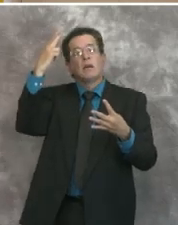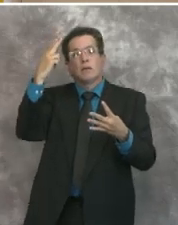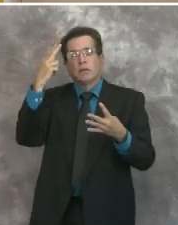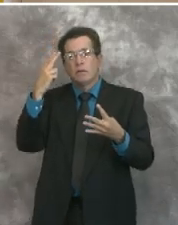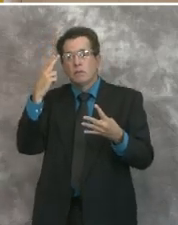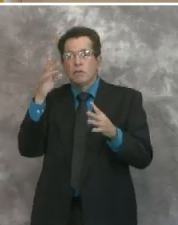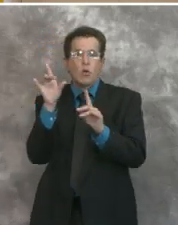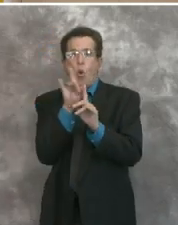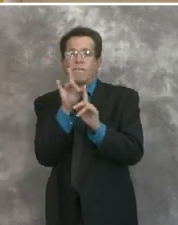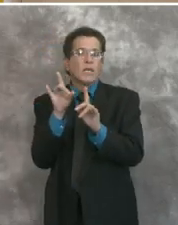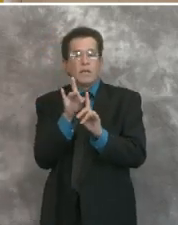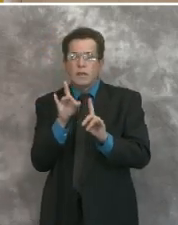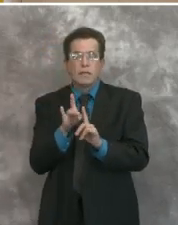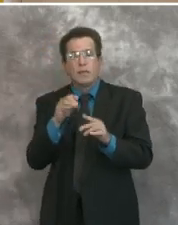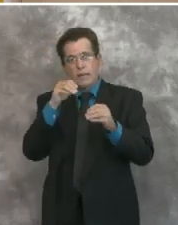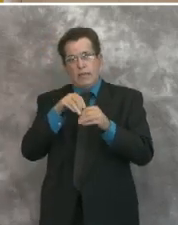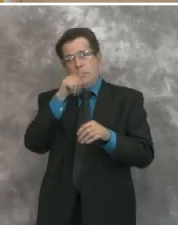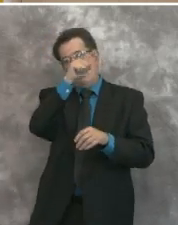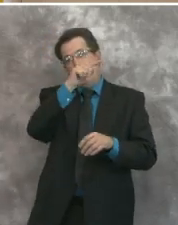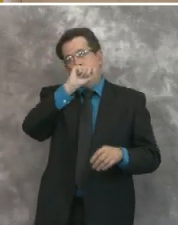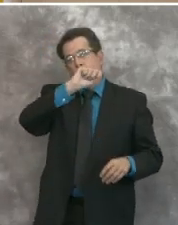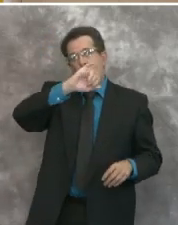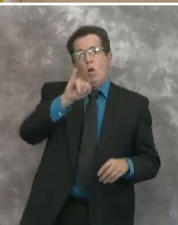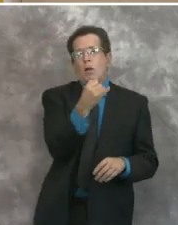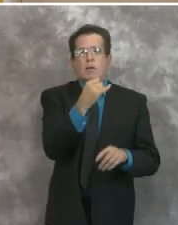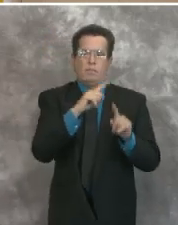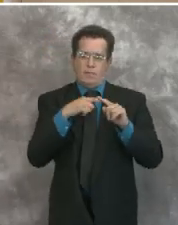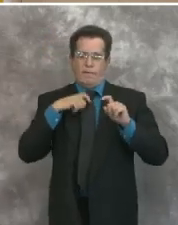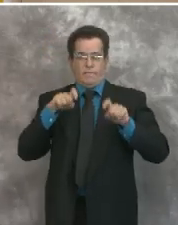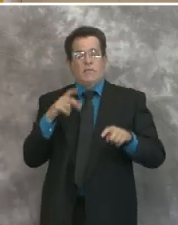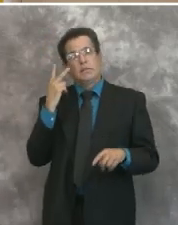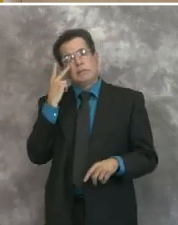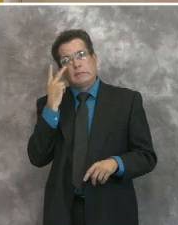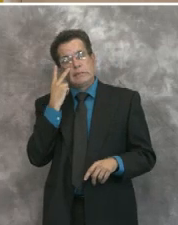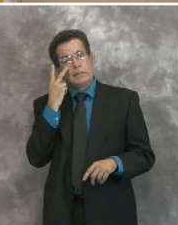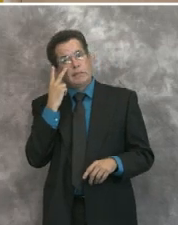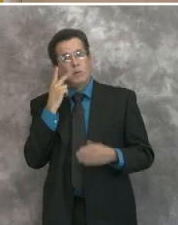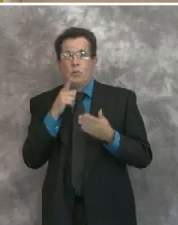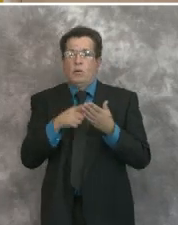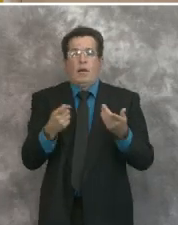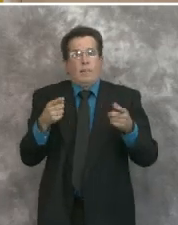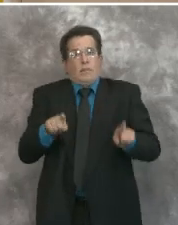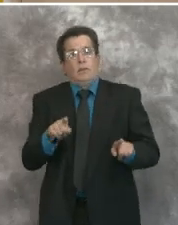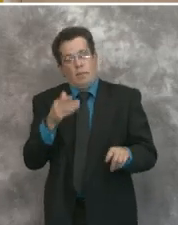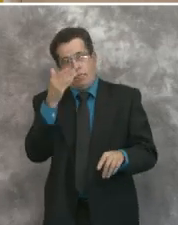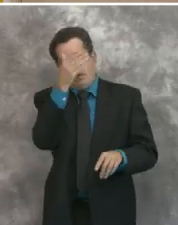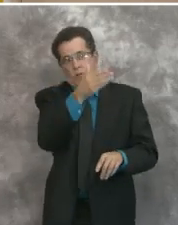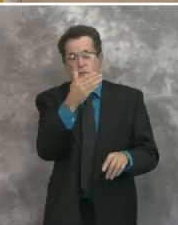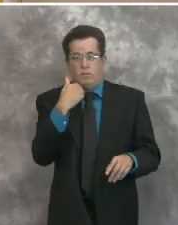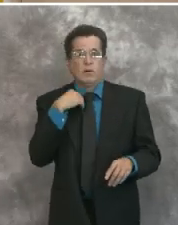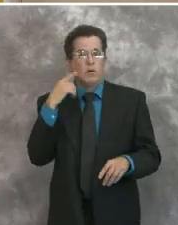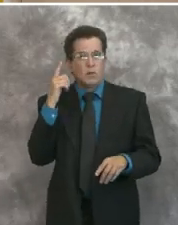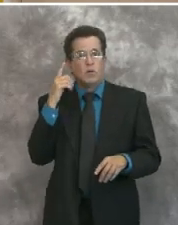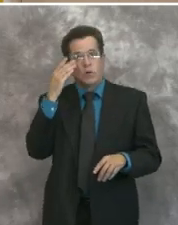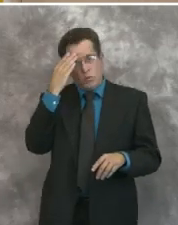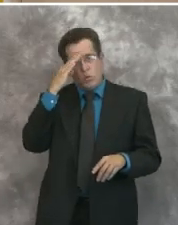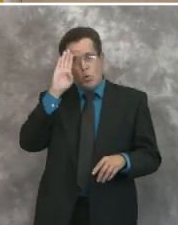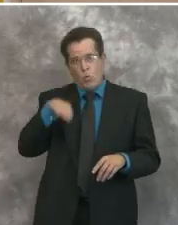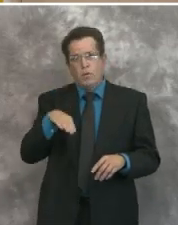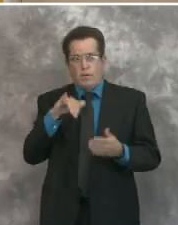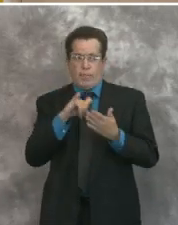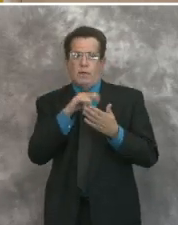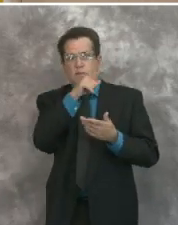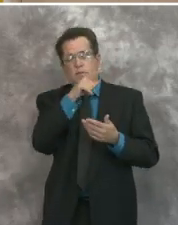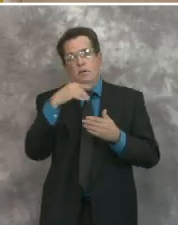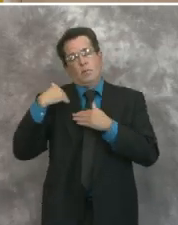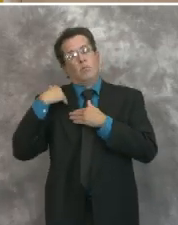Tijuana, but we really will have to wait and see what that looks like. What we do know is that they have been significantly